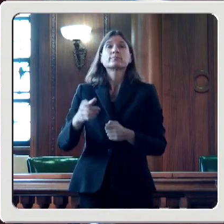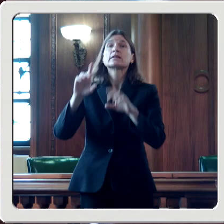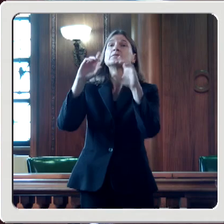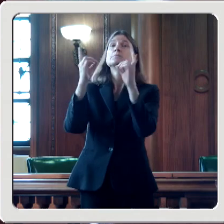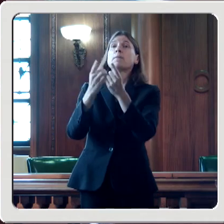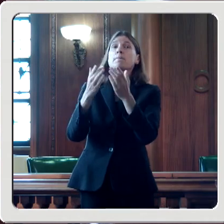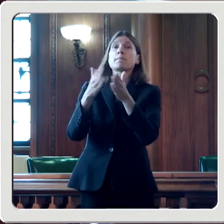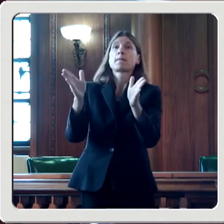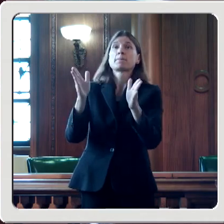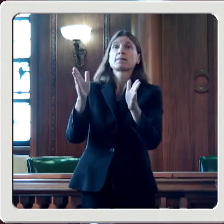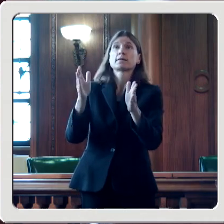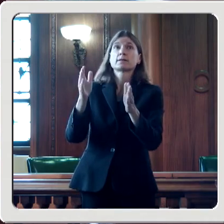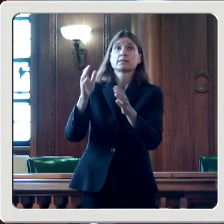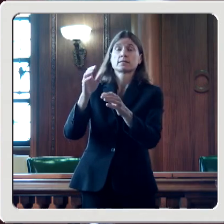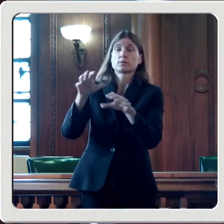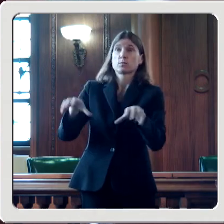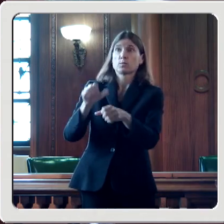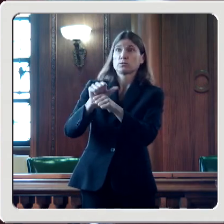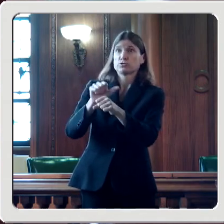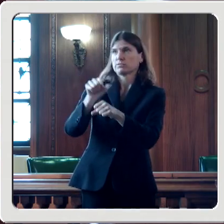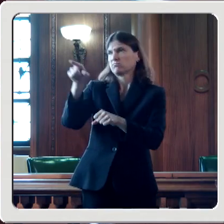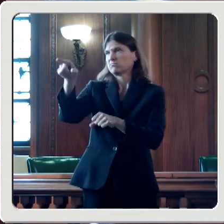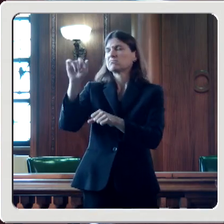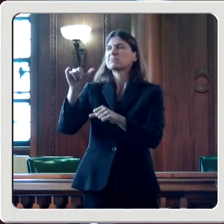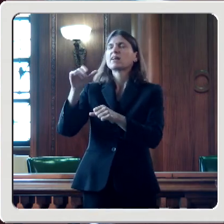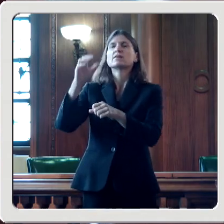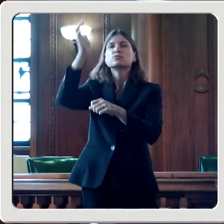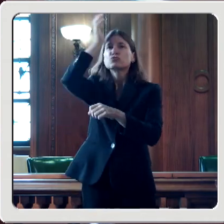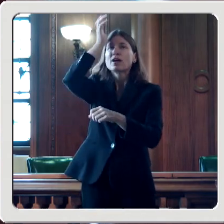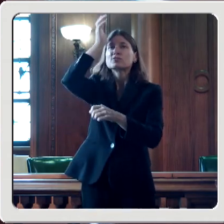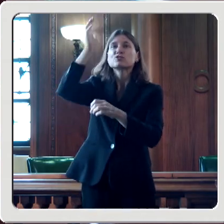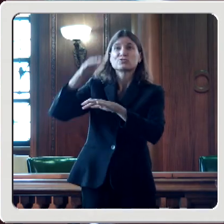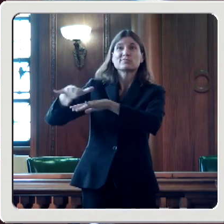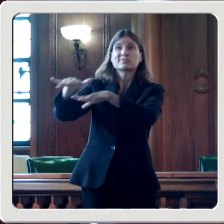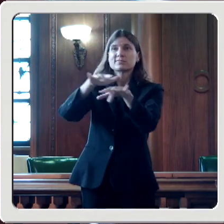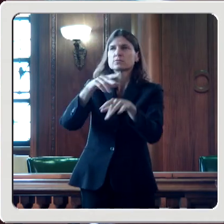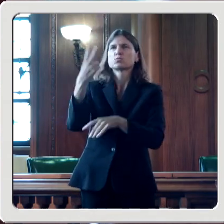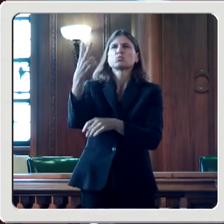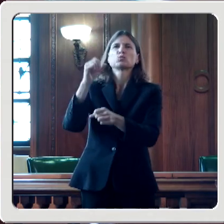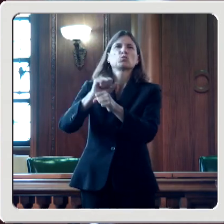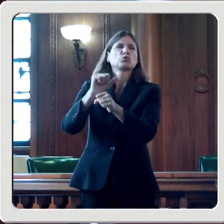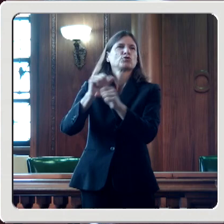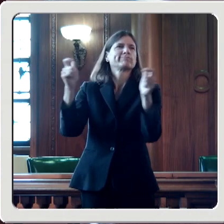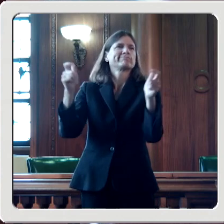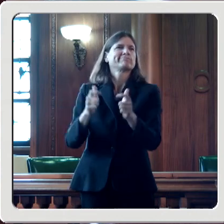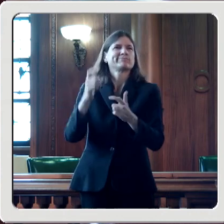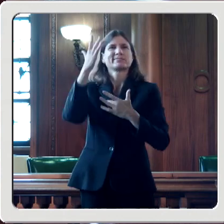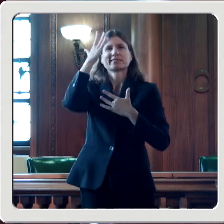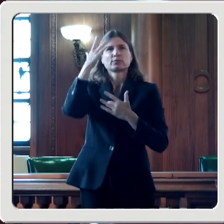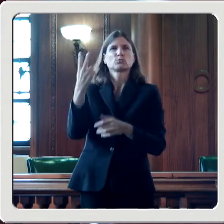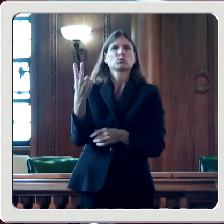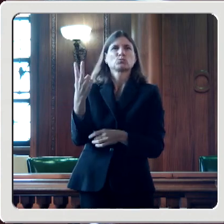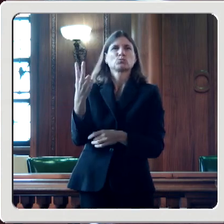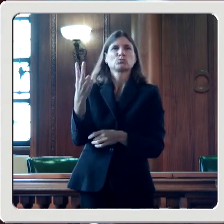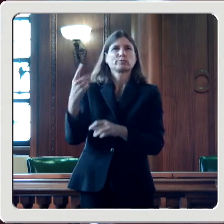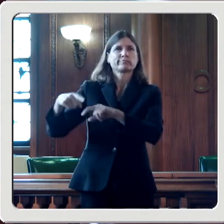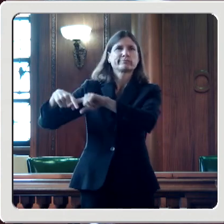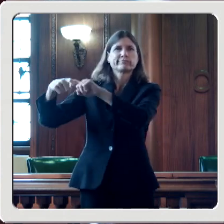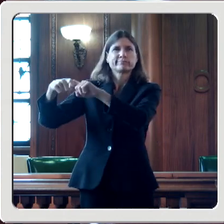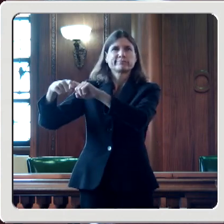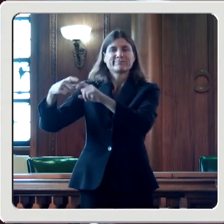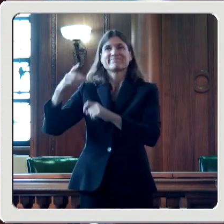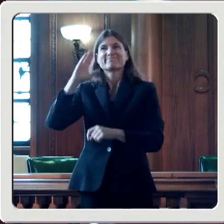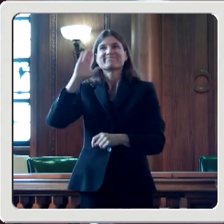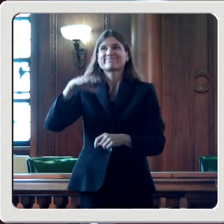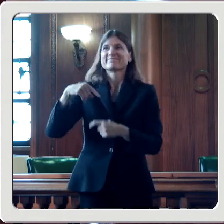They might be a little bit behind, but they continue because we wanted to make sure after the storm. Facilities and management, Pat Sullivan.